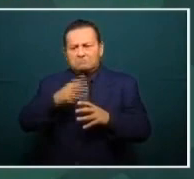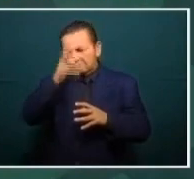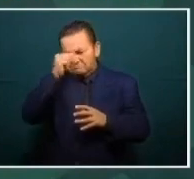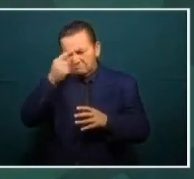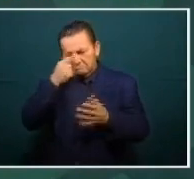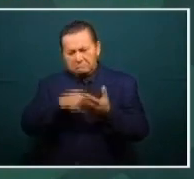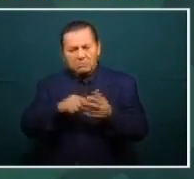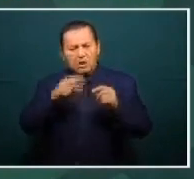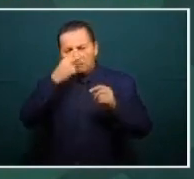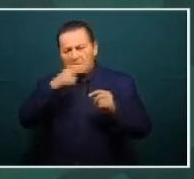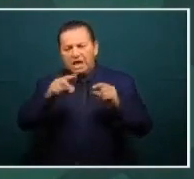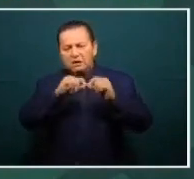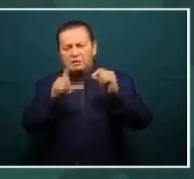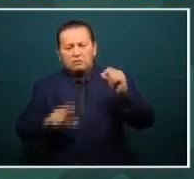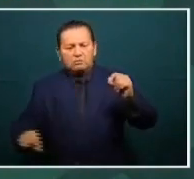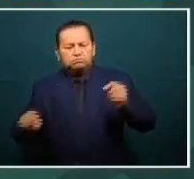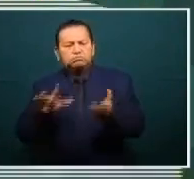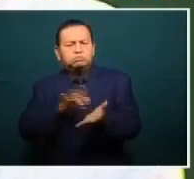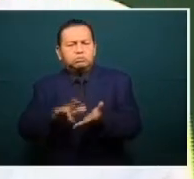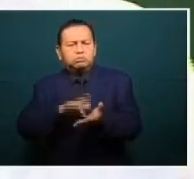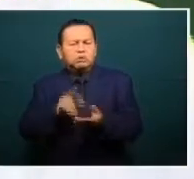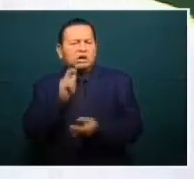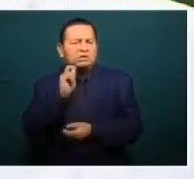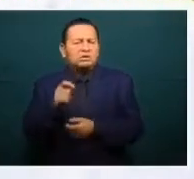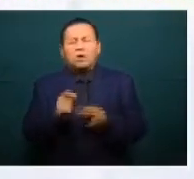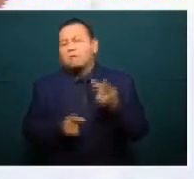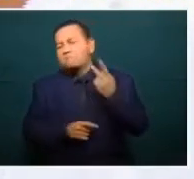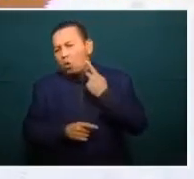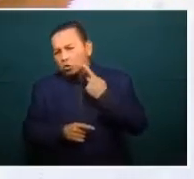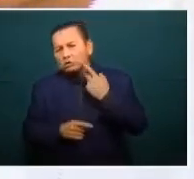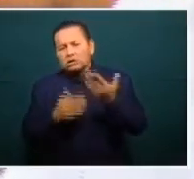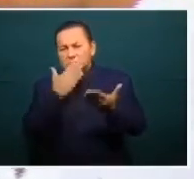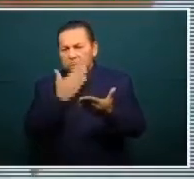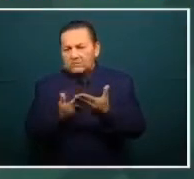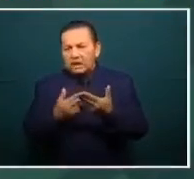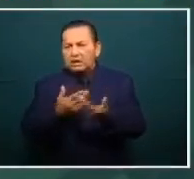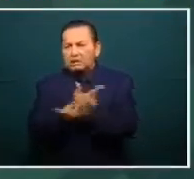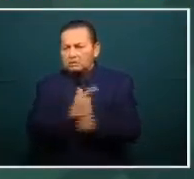from the world lands or governments